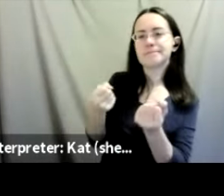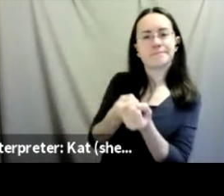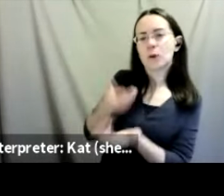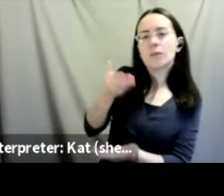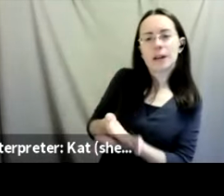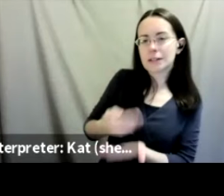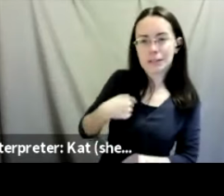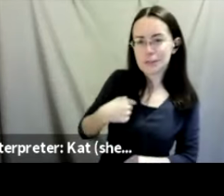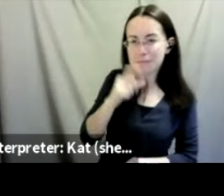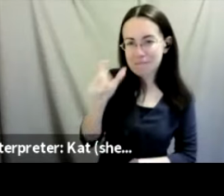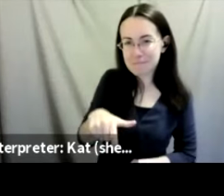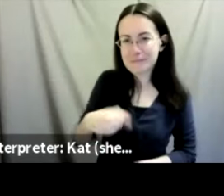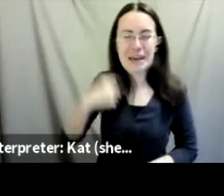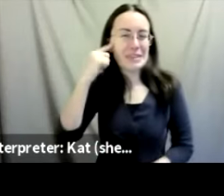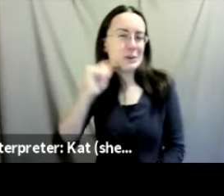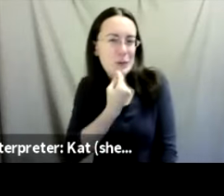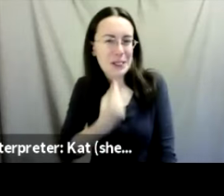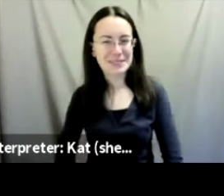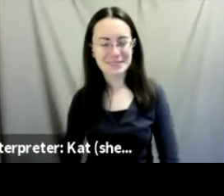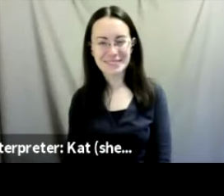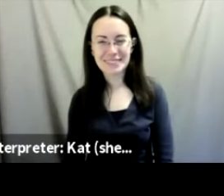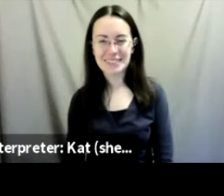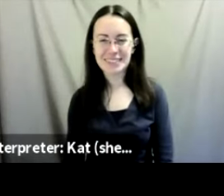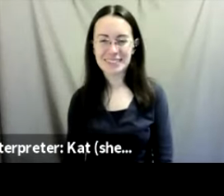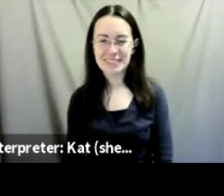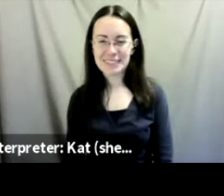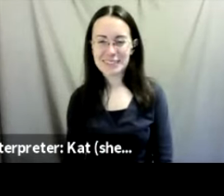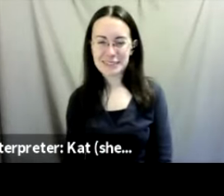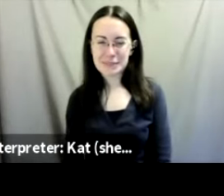was really cool.